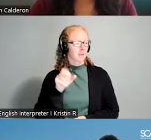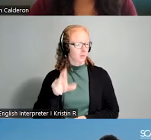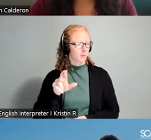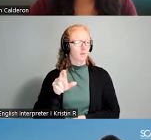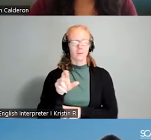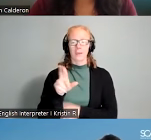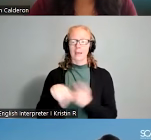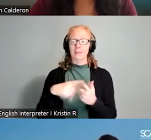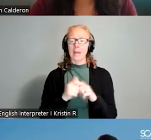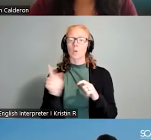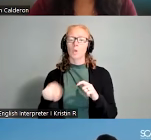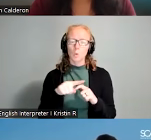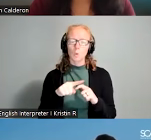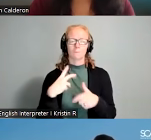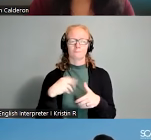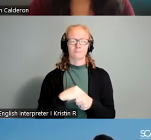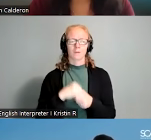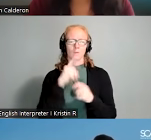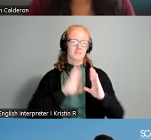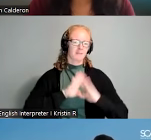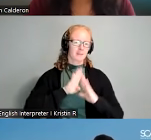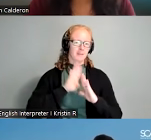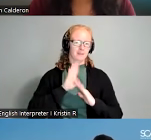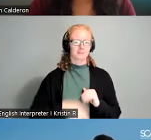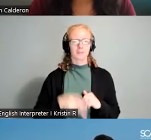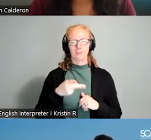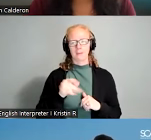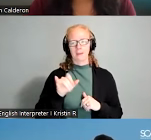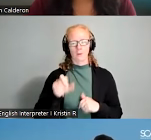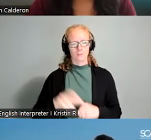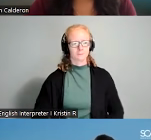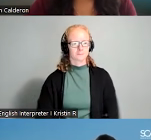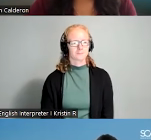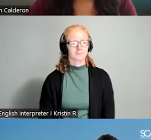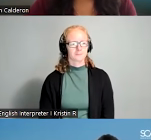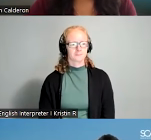that you can participate in the development of our PEIR.